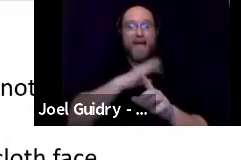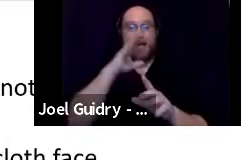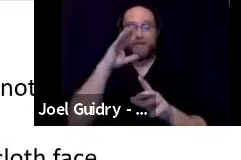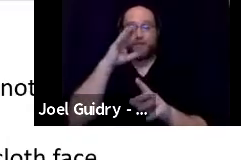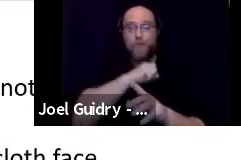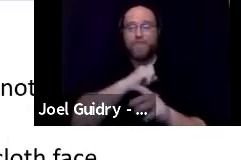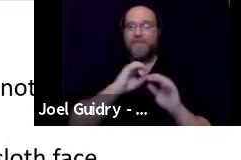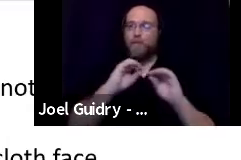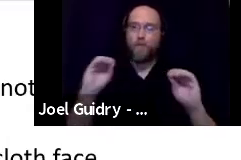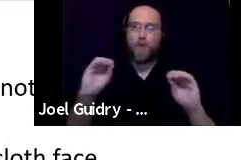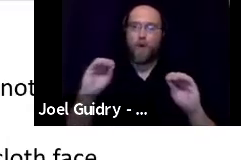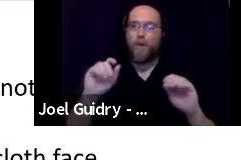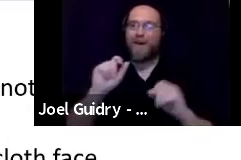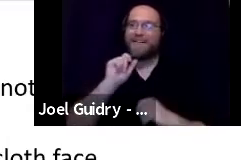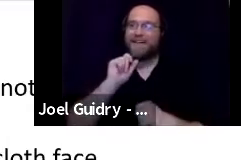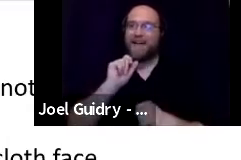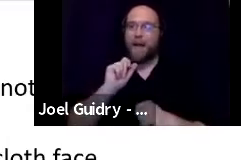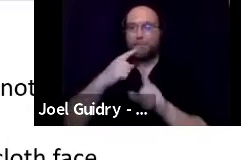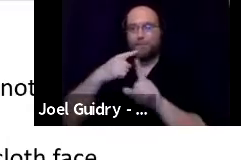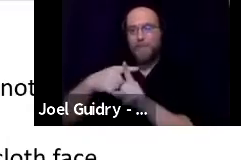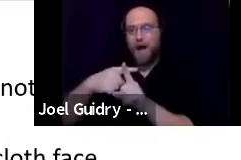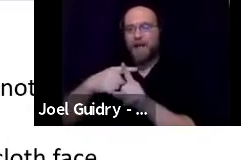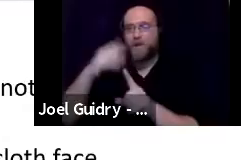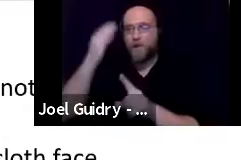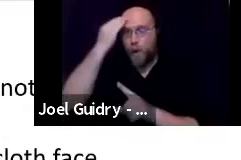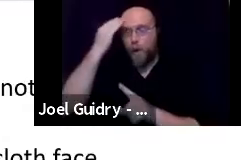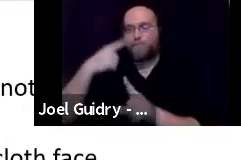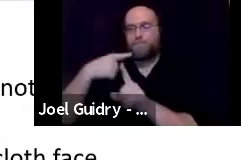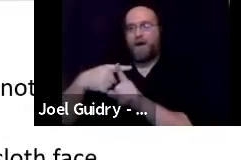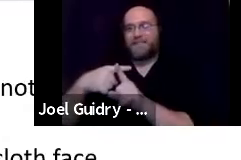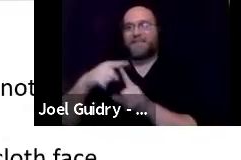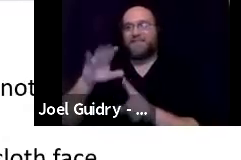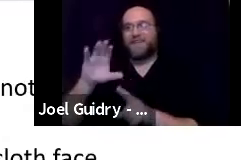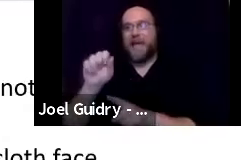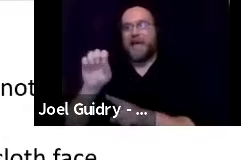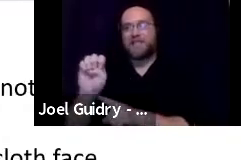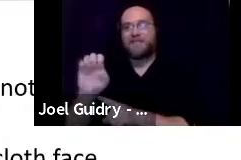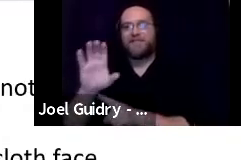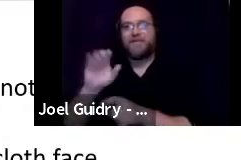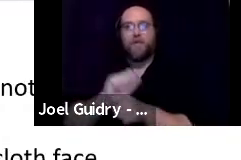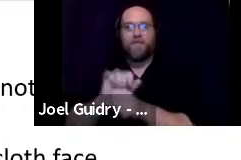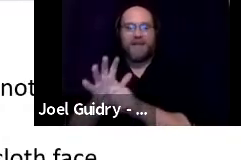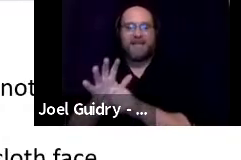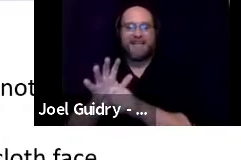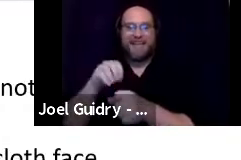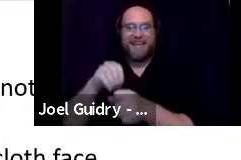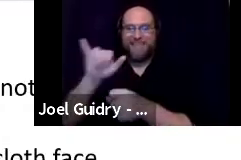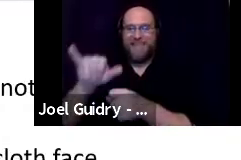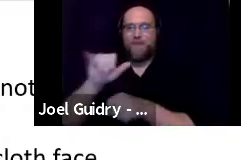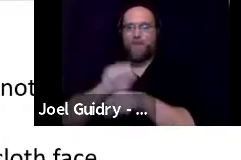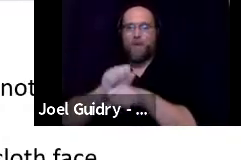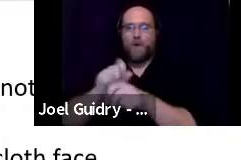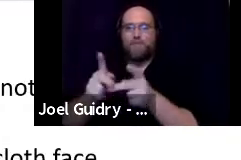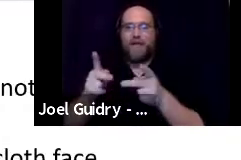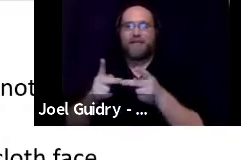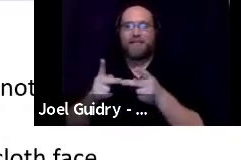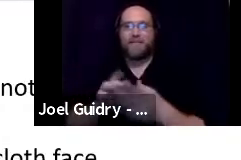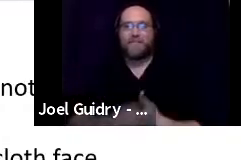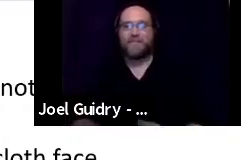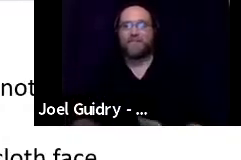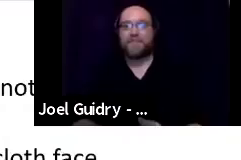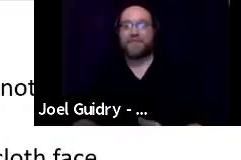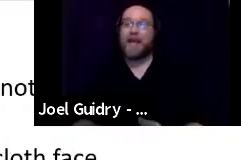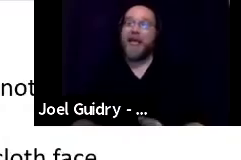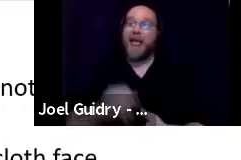particular workplace. If you're exposed to someone without a mask for some reason, it must be less